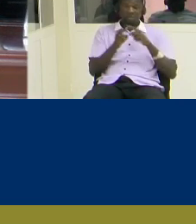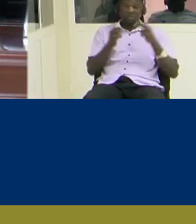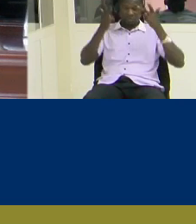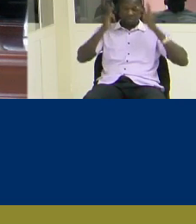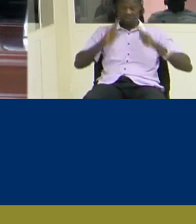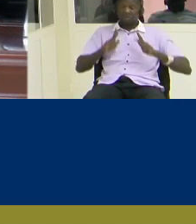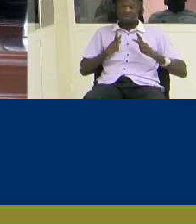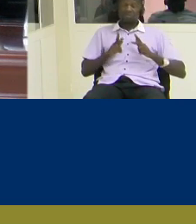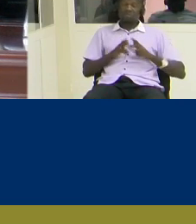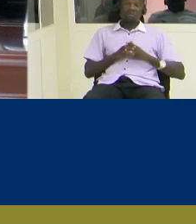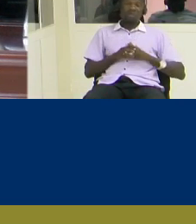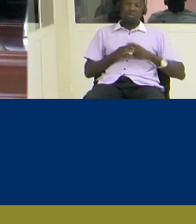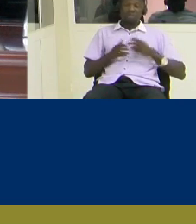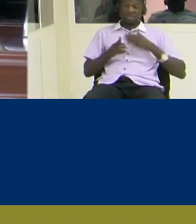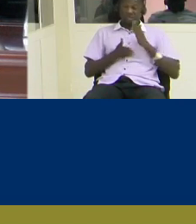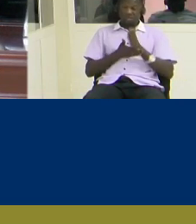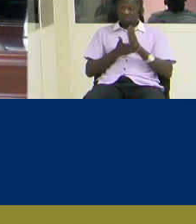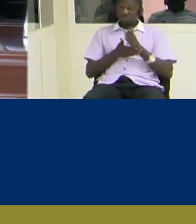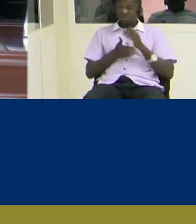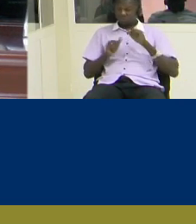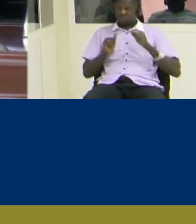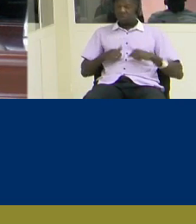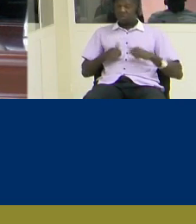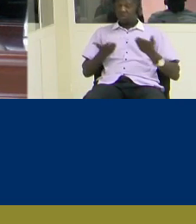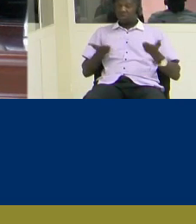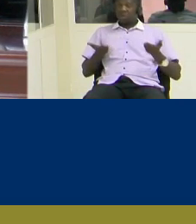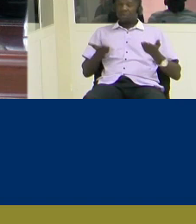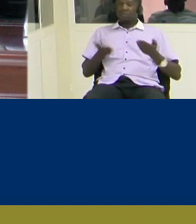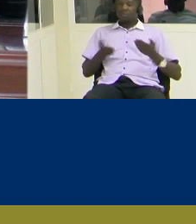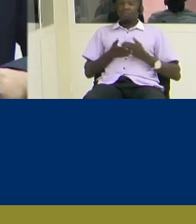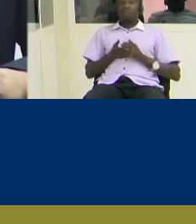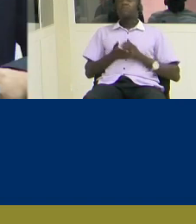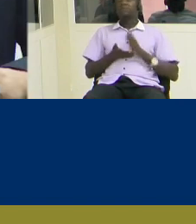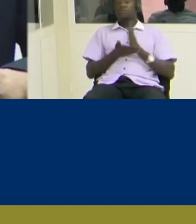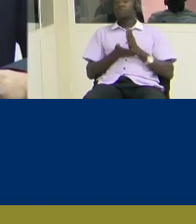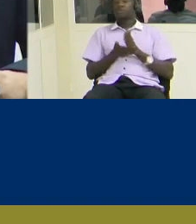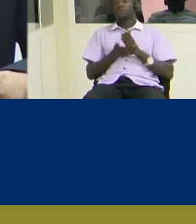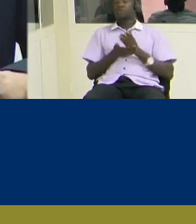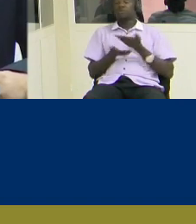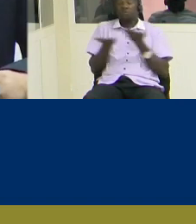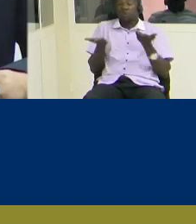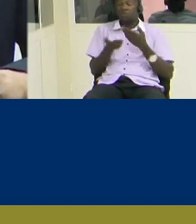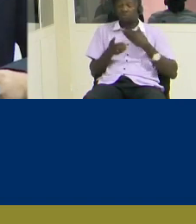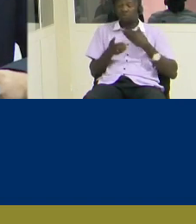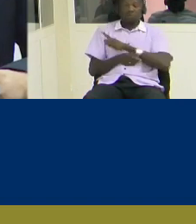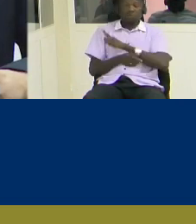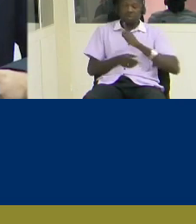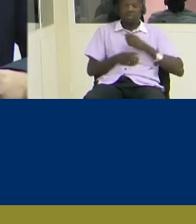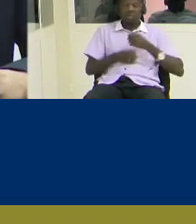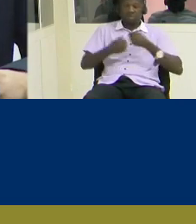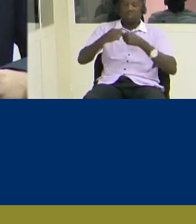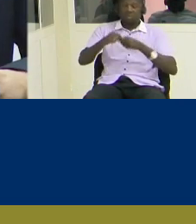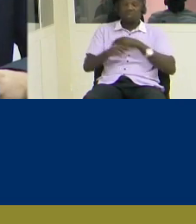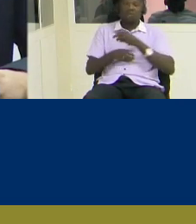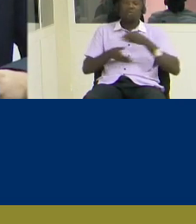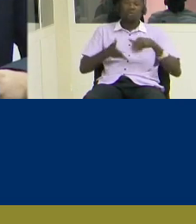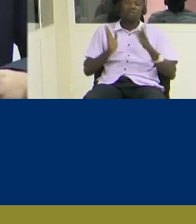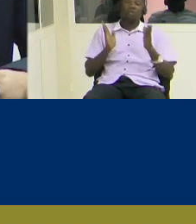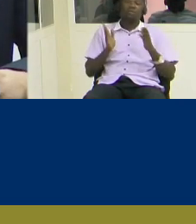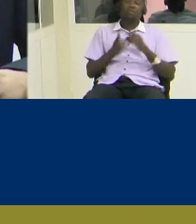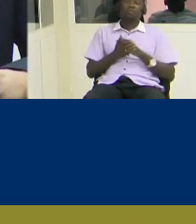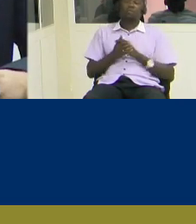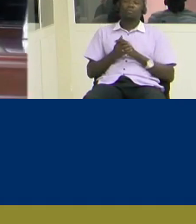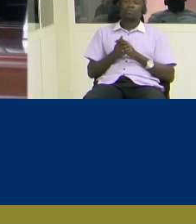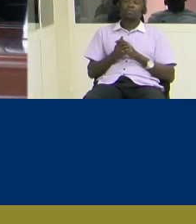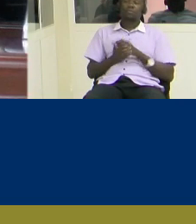international obligations isn't it the case absolutely that's why we are trained in that fashion but it is not it is